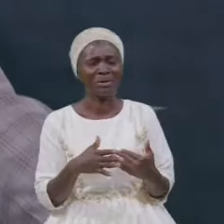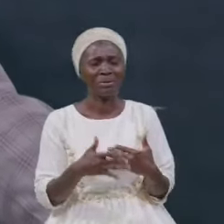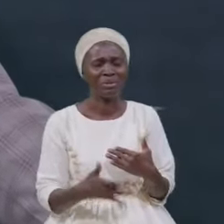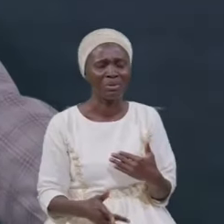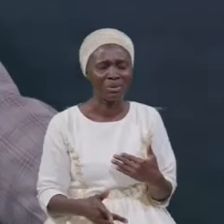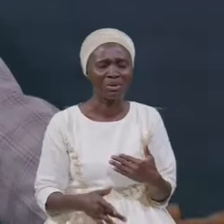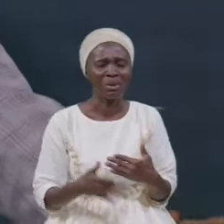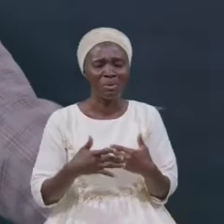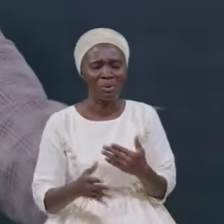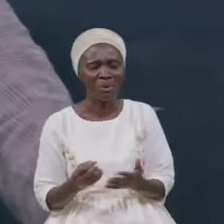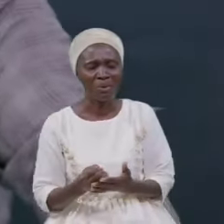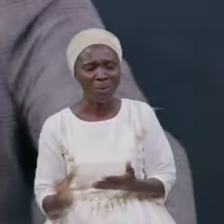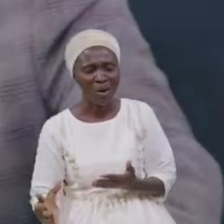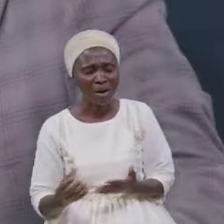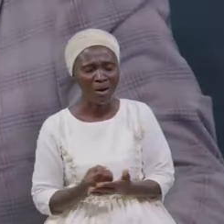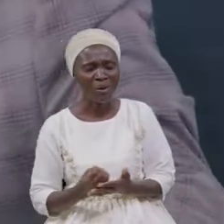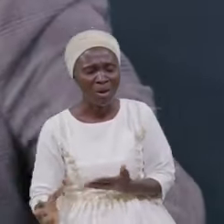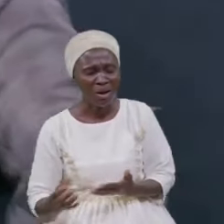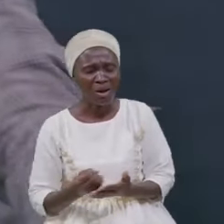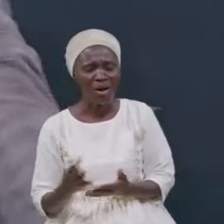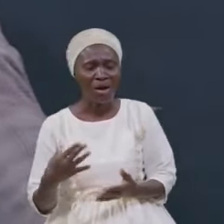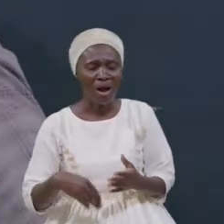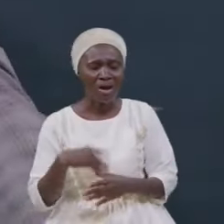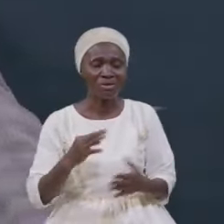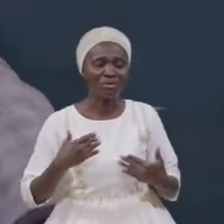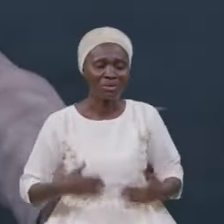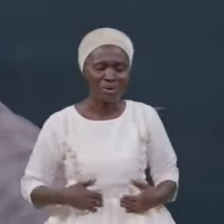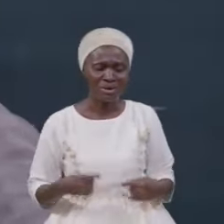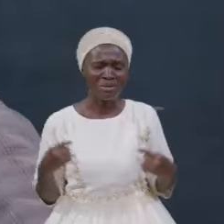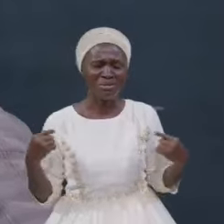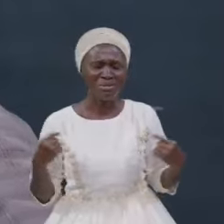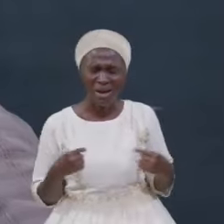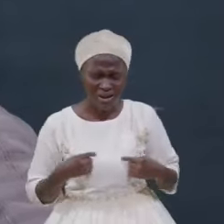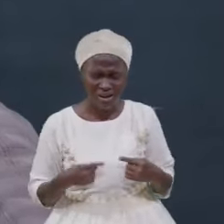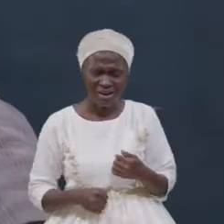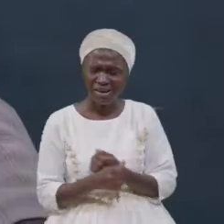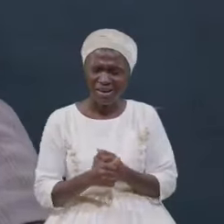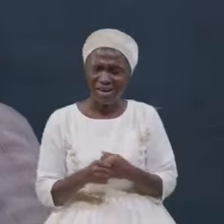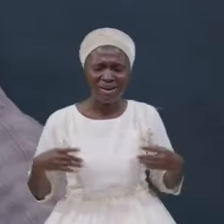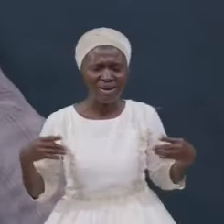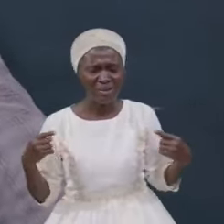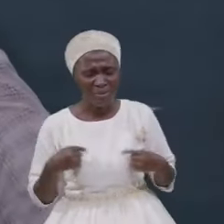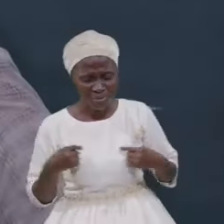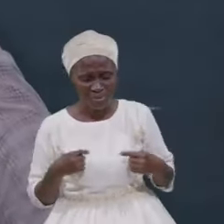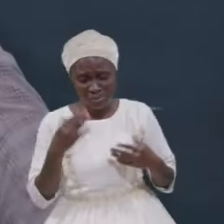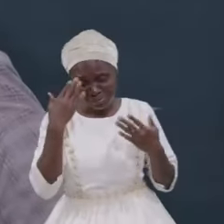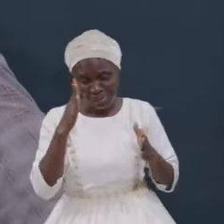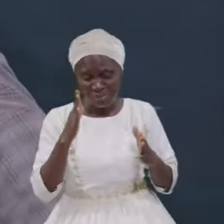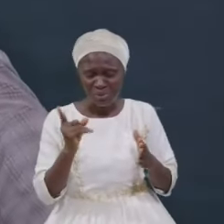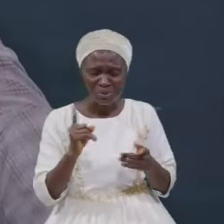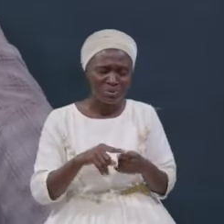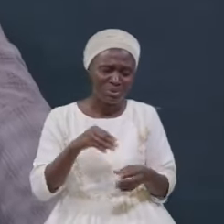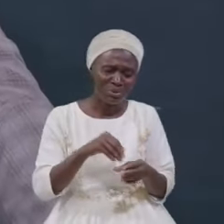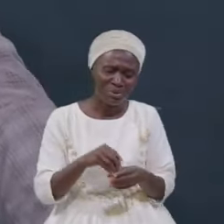pain. You don't even know where to lay your hand anymore. I pray the health you have